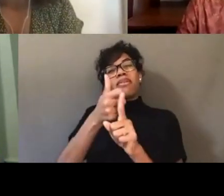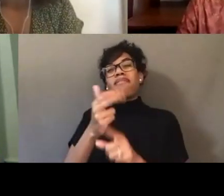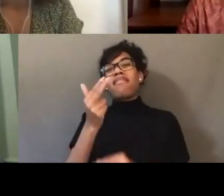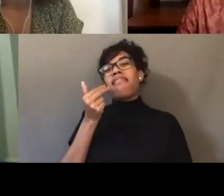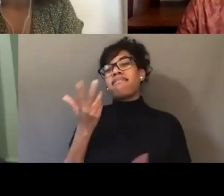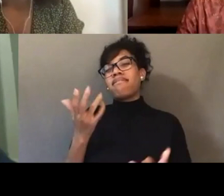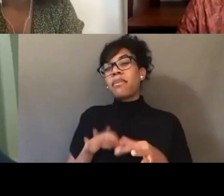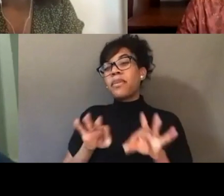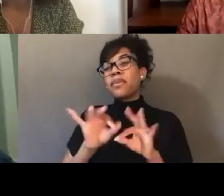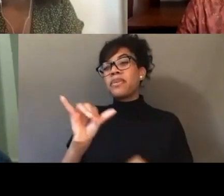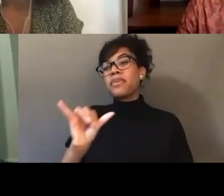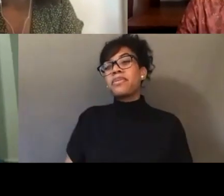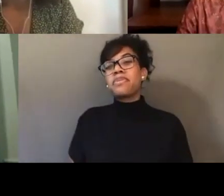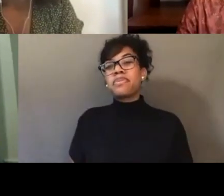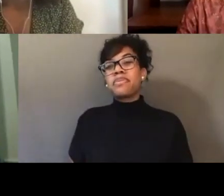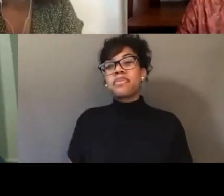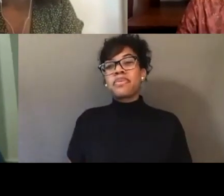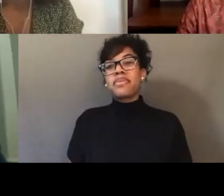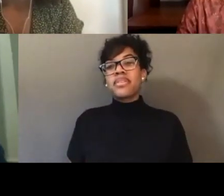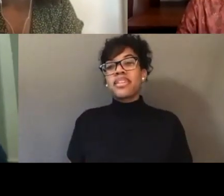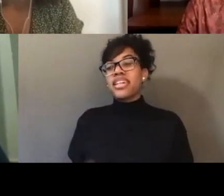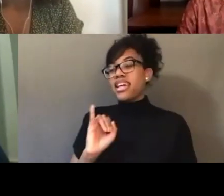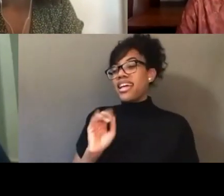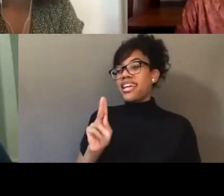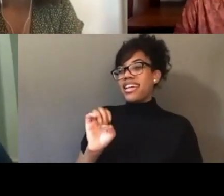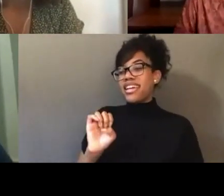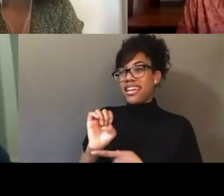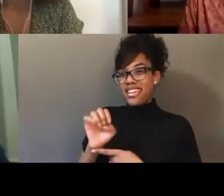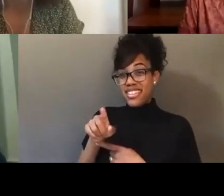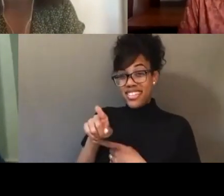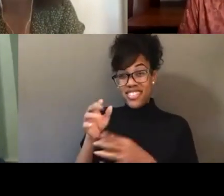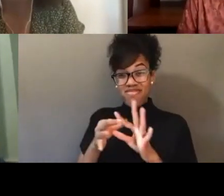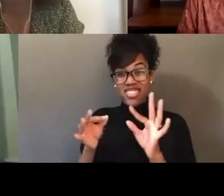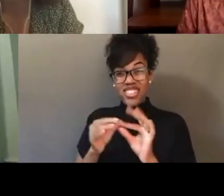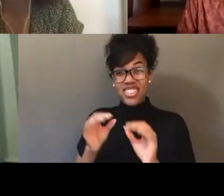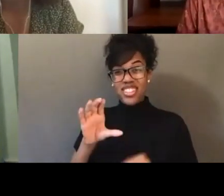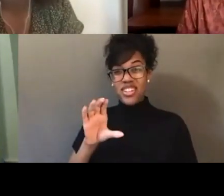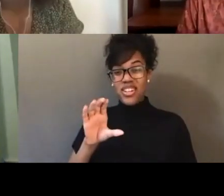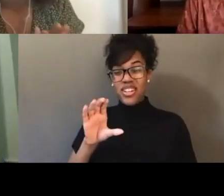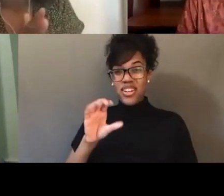Wow, the quarantine 15, that was my first time hearing that, so real.